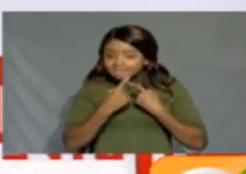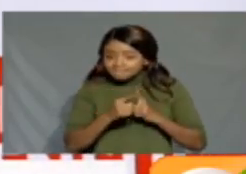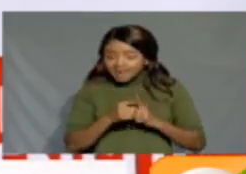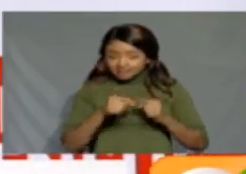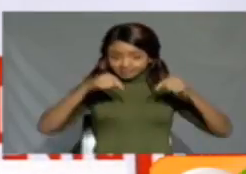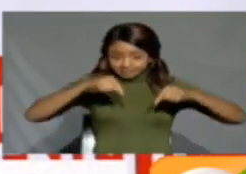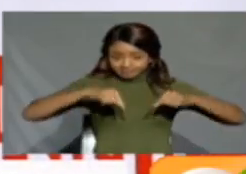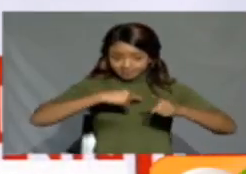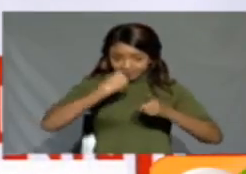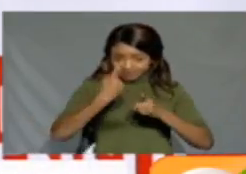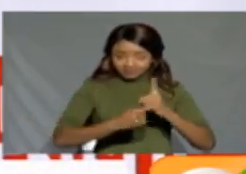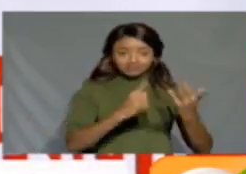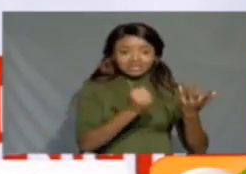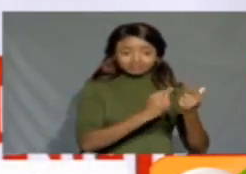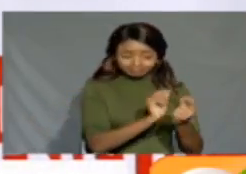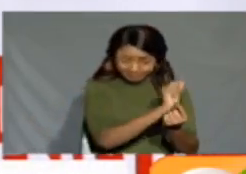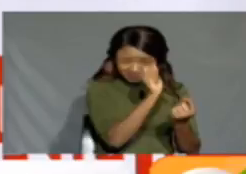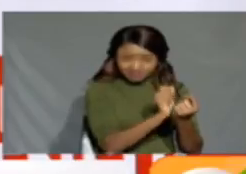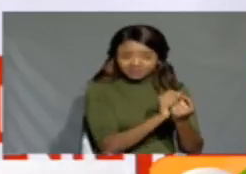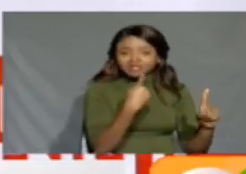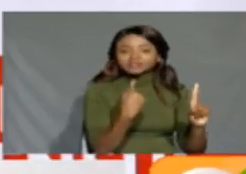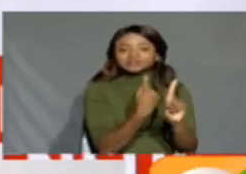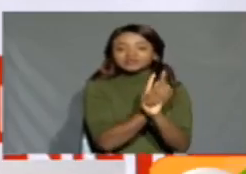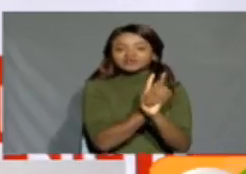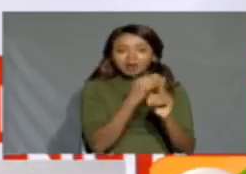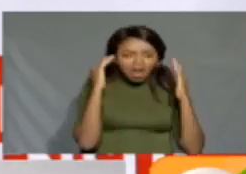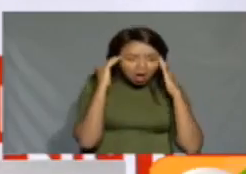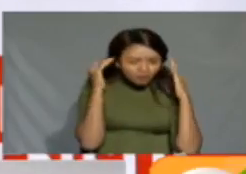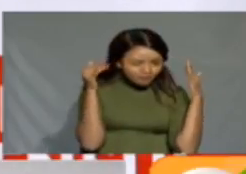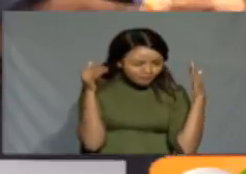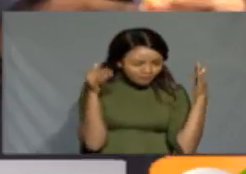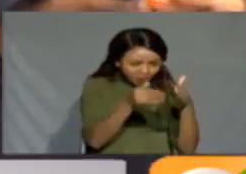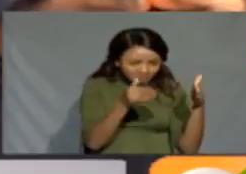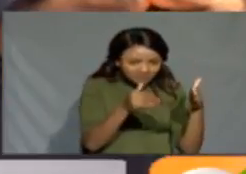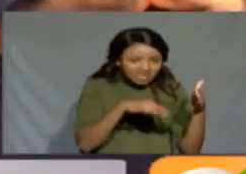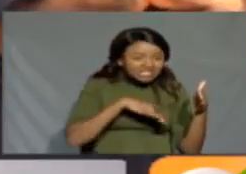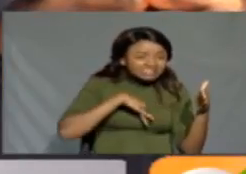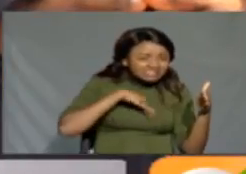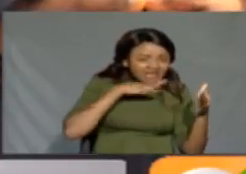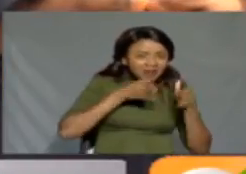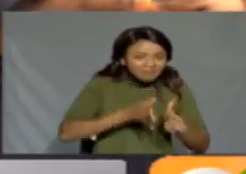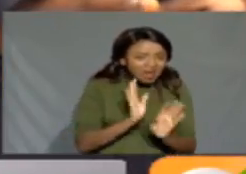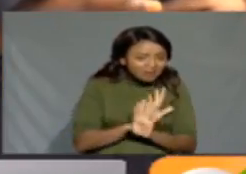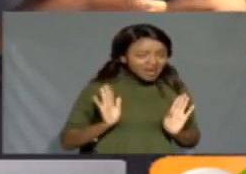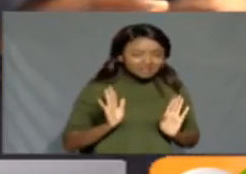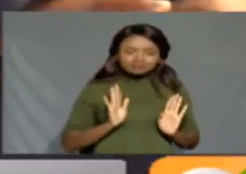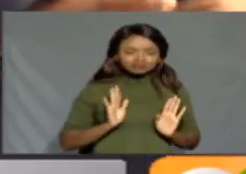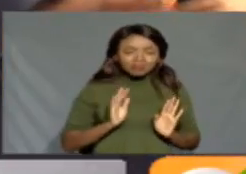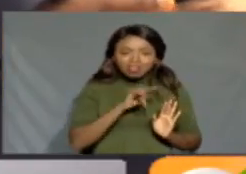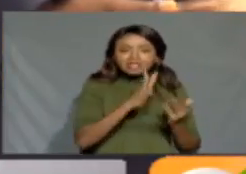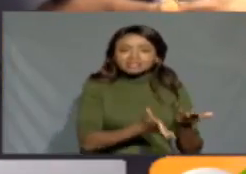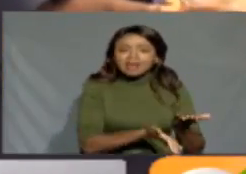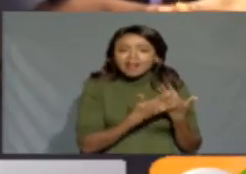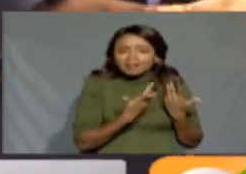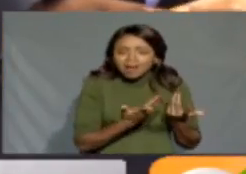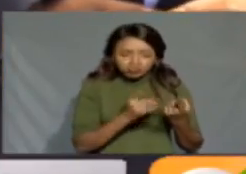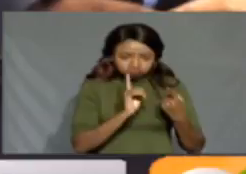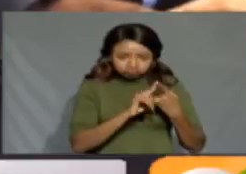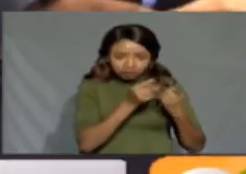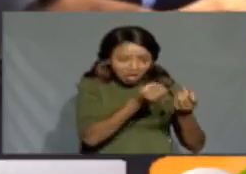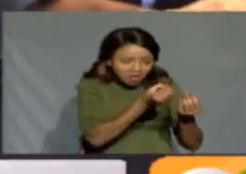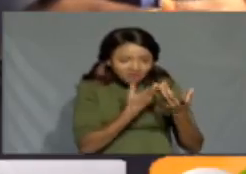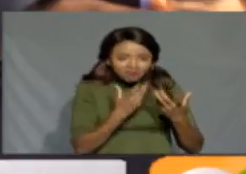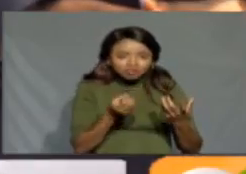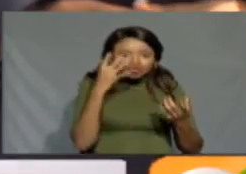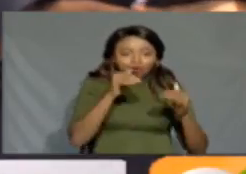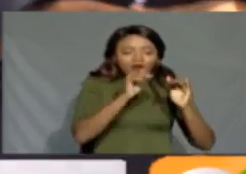and this year's episode in particular appears keen on more than just that. We will be able to find out information, for instance, how many